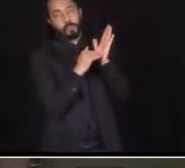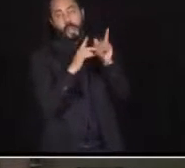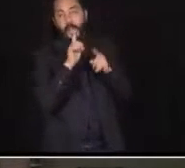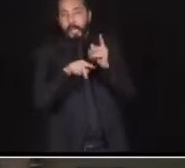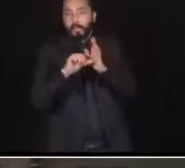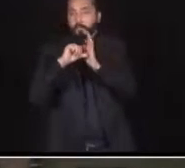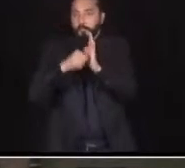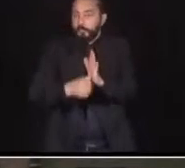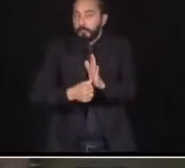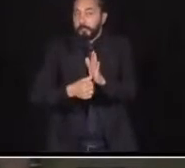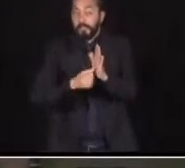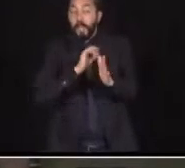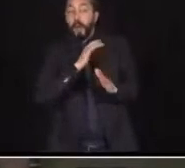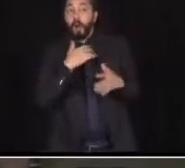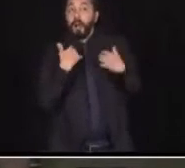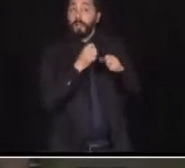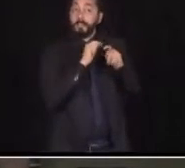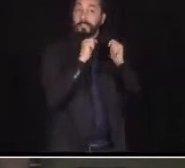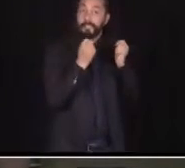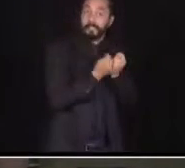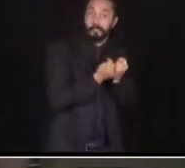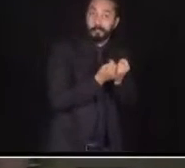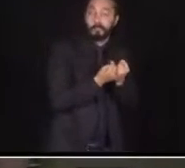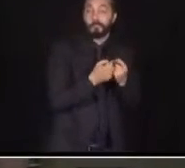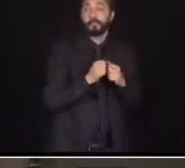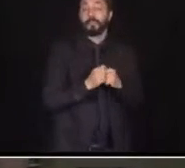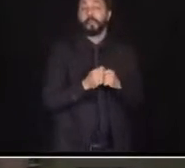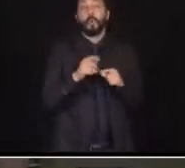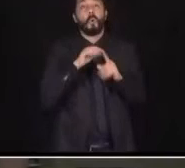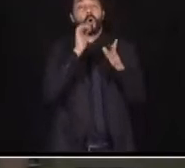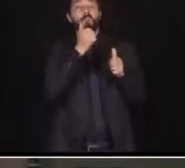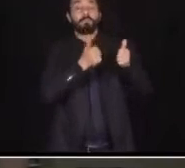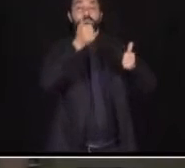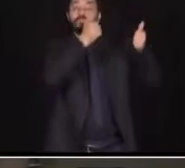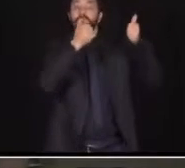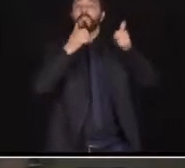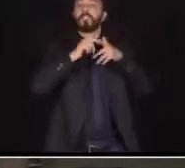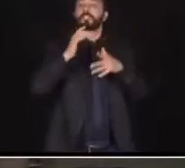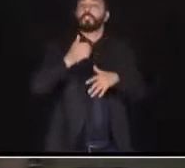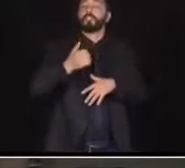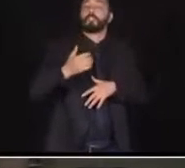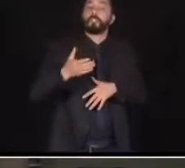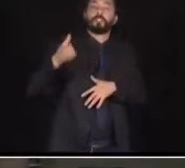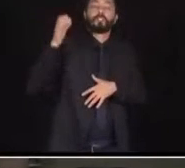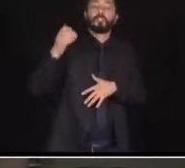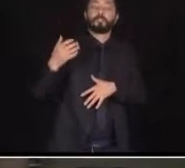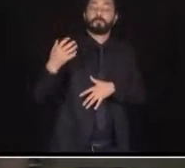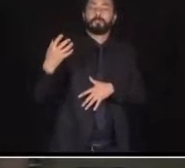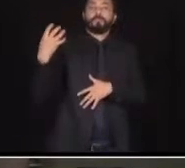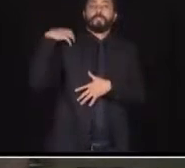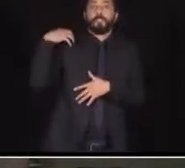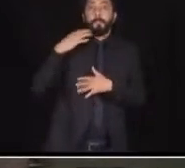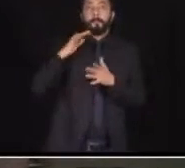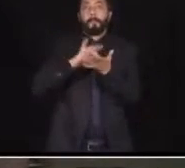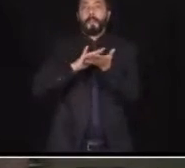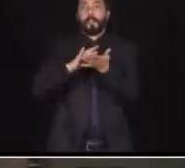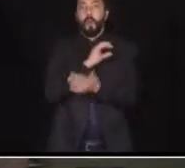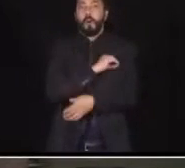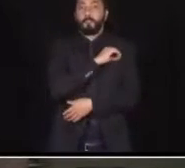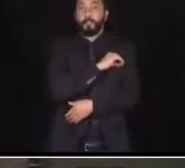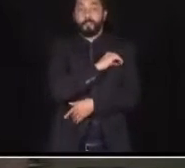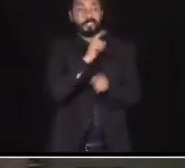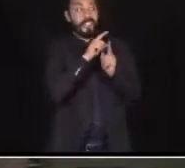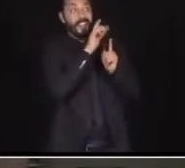to our health team. I can't emphasize it enough to our 34 chief medical officers. When these decisions come down, you're